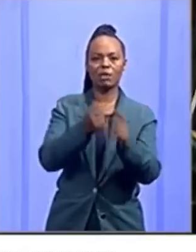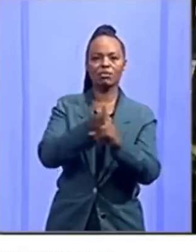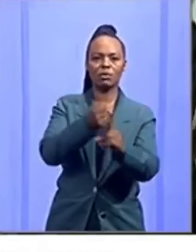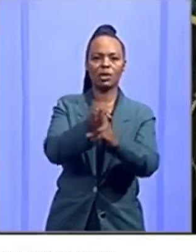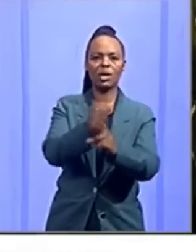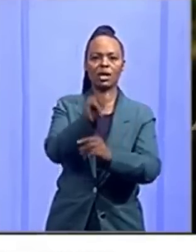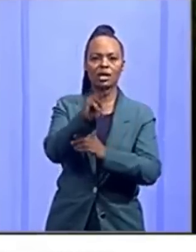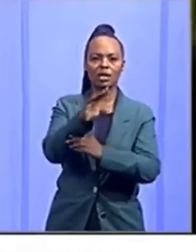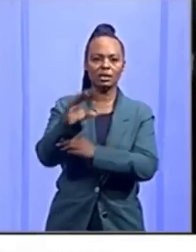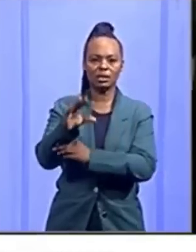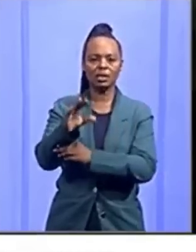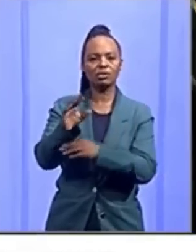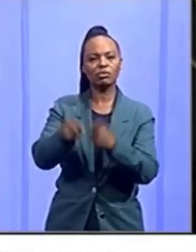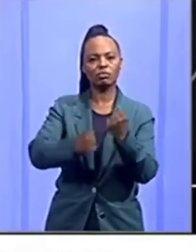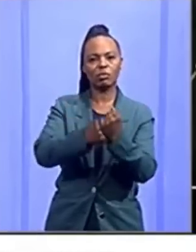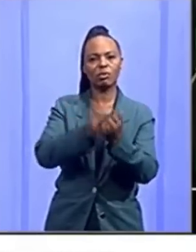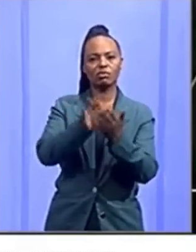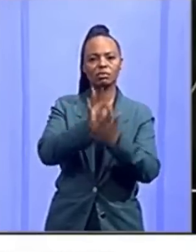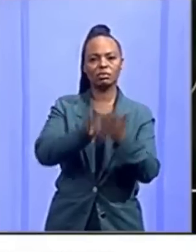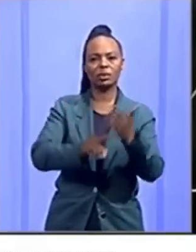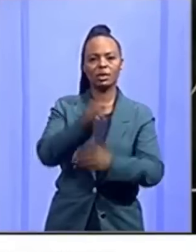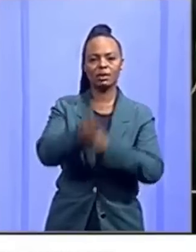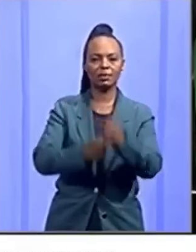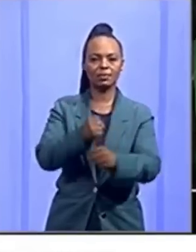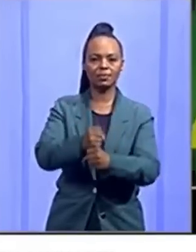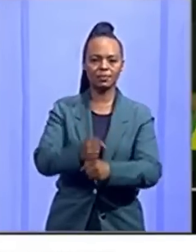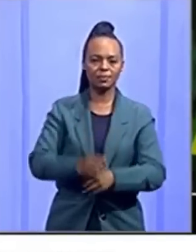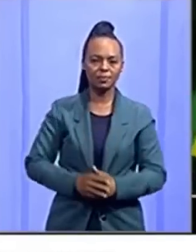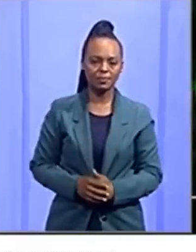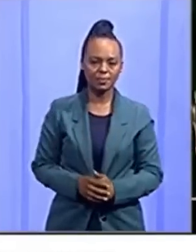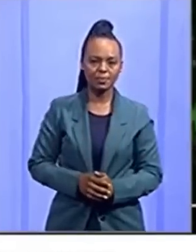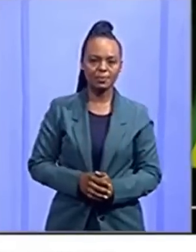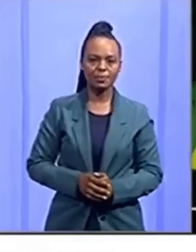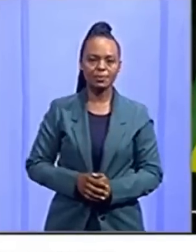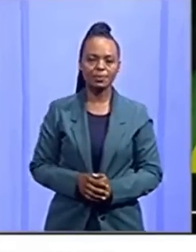a ANC a go ngoka batlhophi ngwaga o tlang.